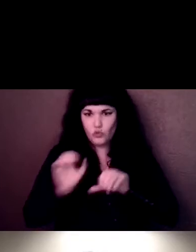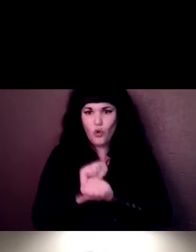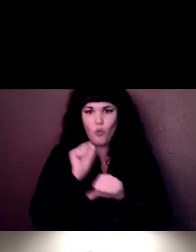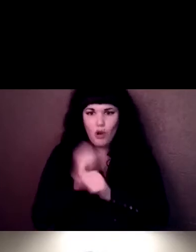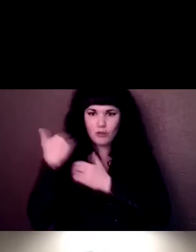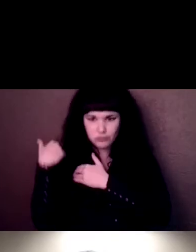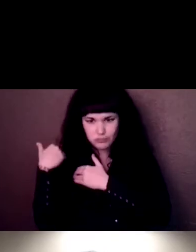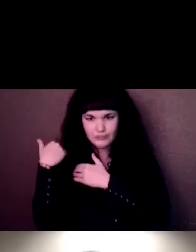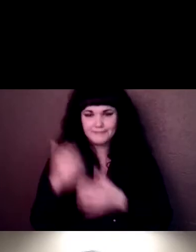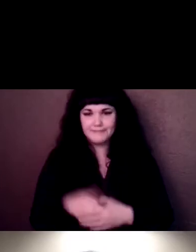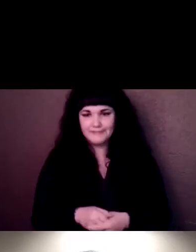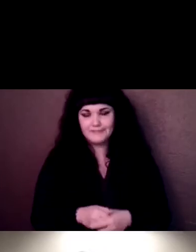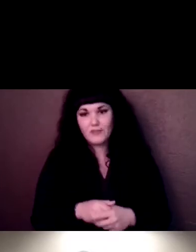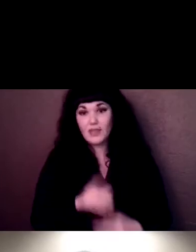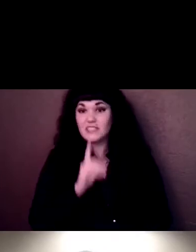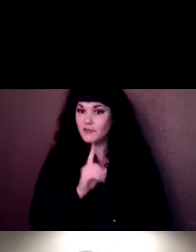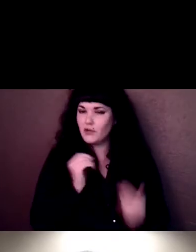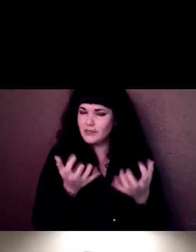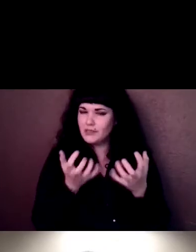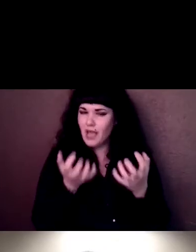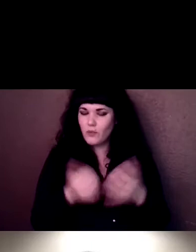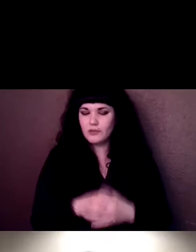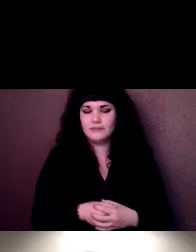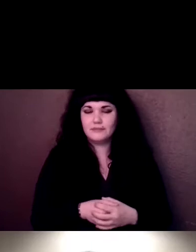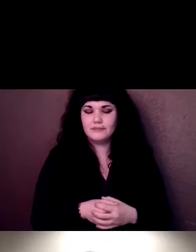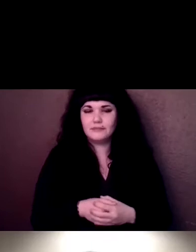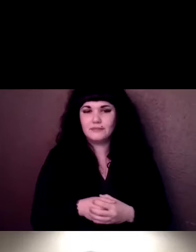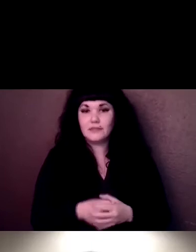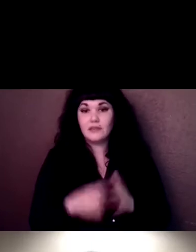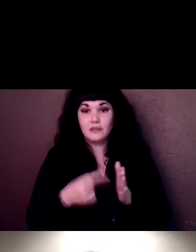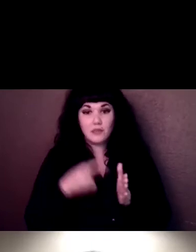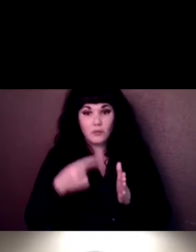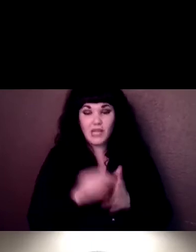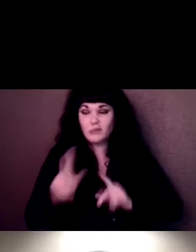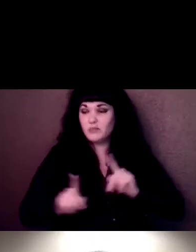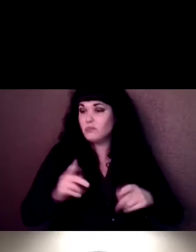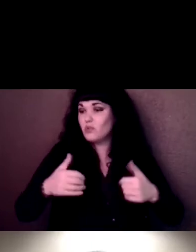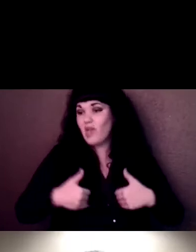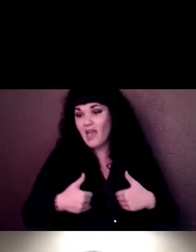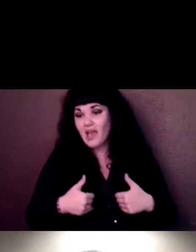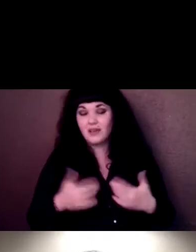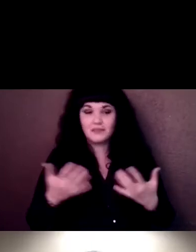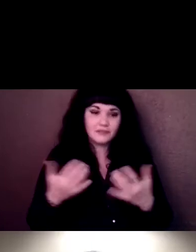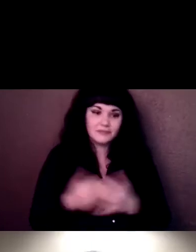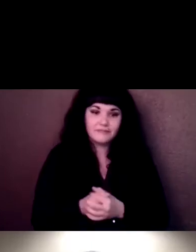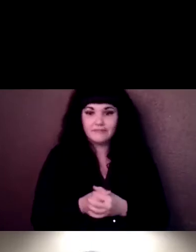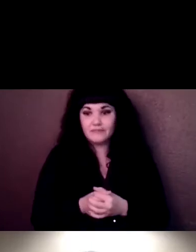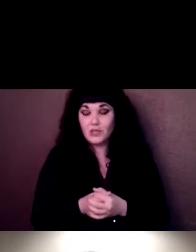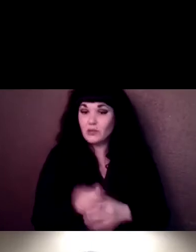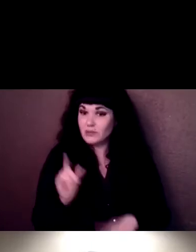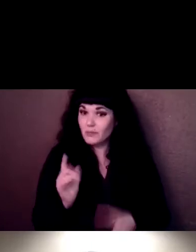is very desirable. Sometimes people will have, a degree or two, or even more sensation than we